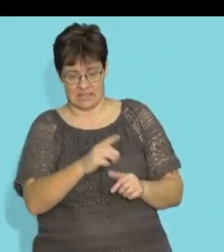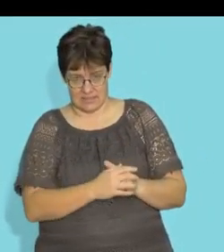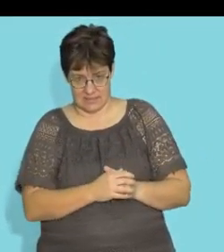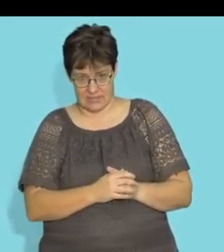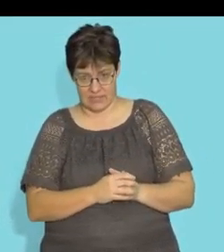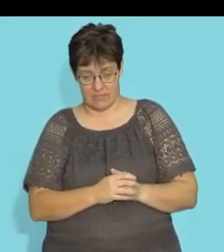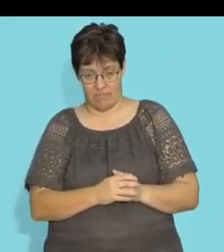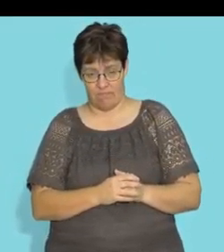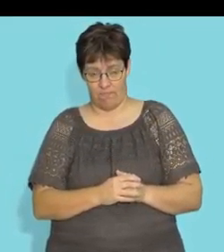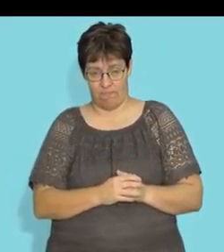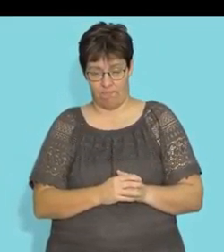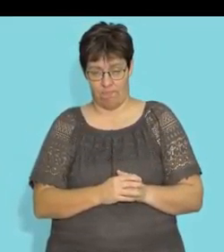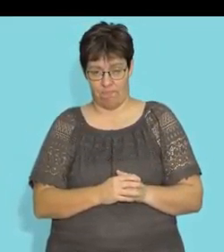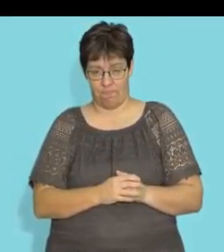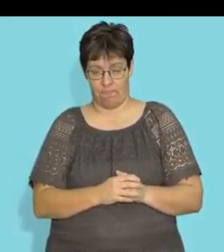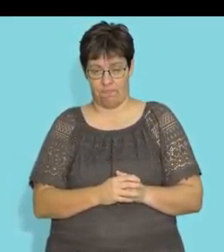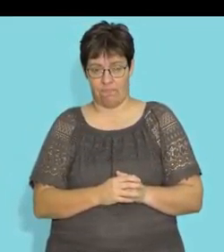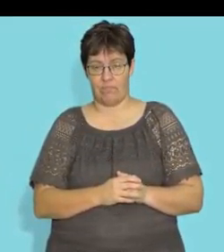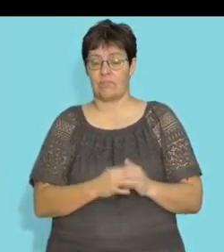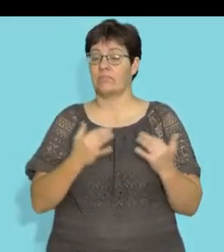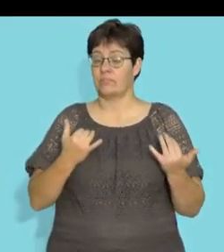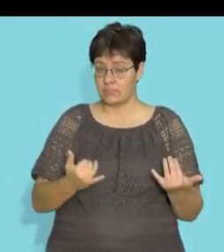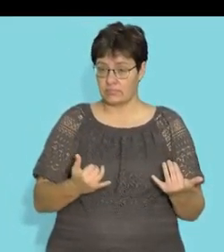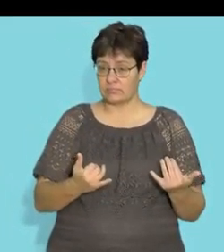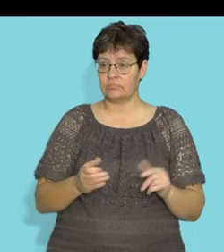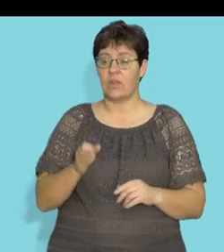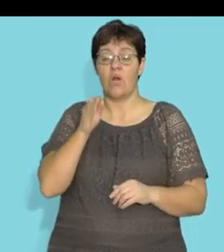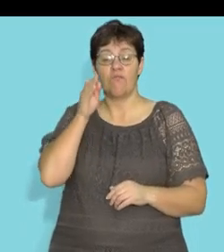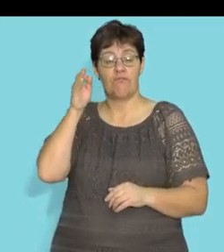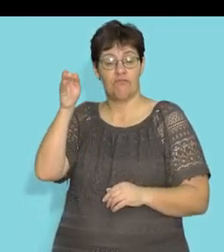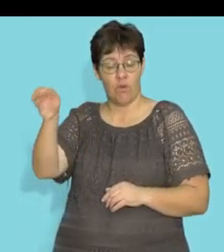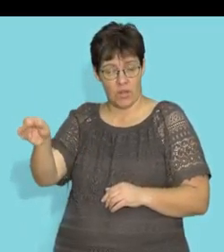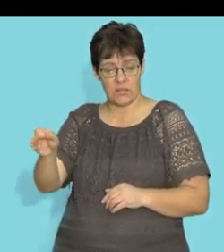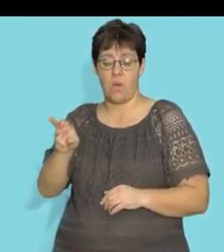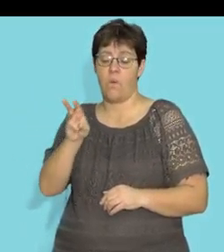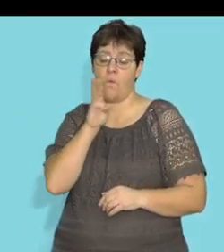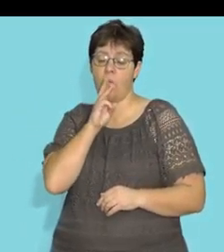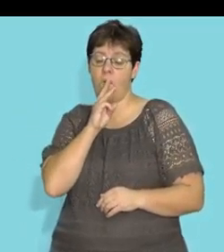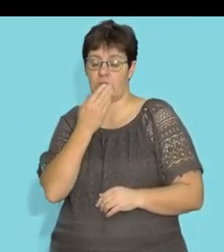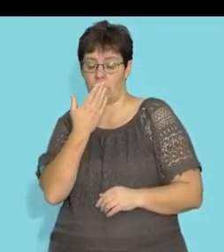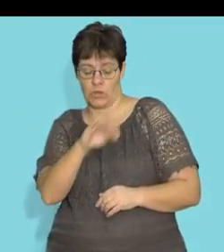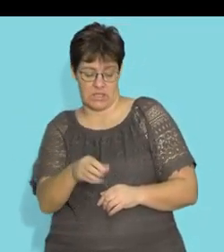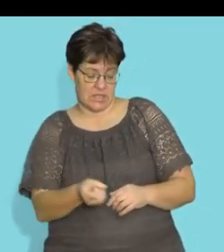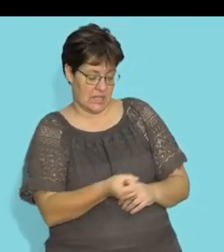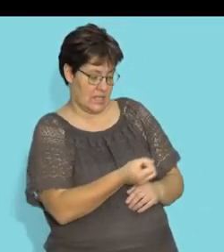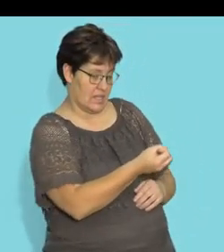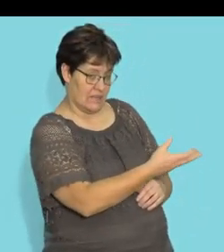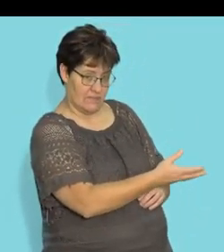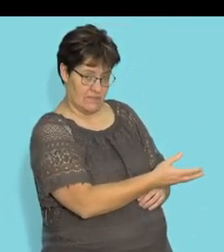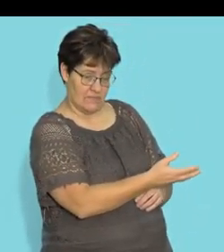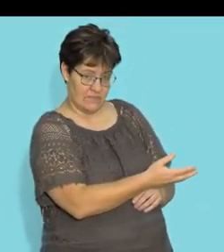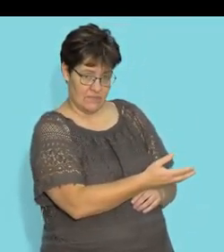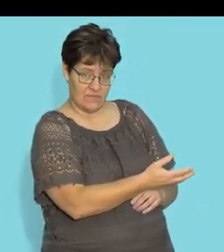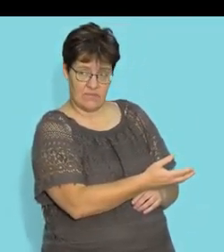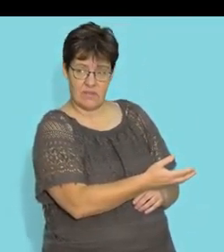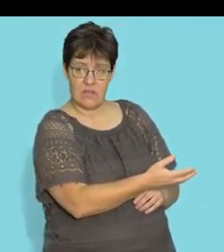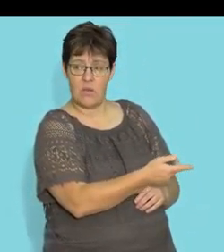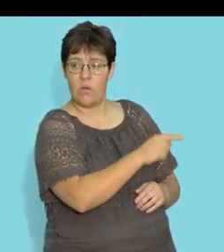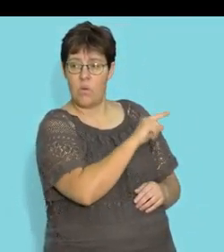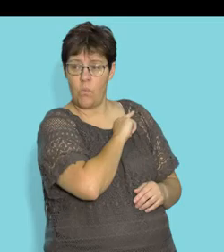water, we know that ammonium is a base. But we also know that water, in this